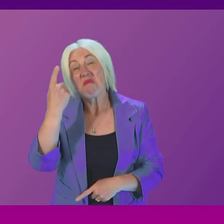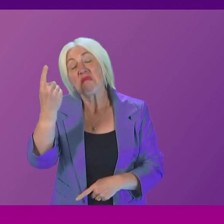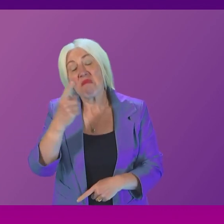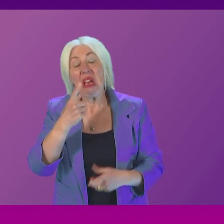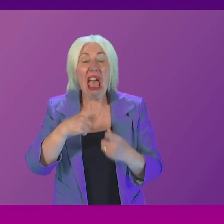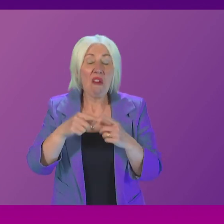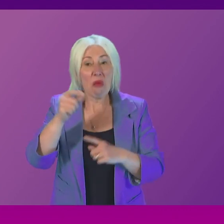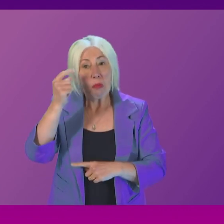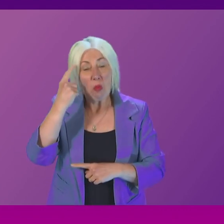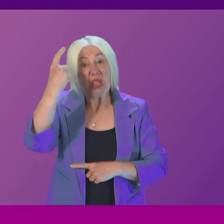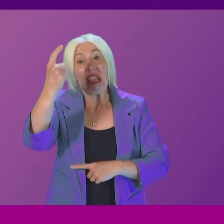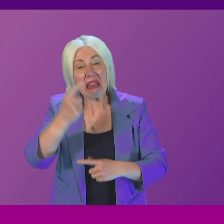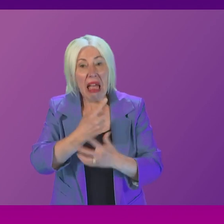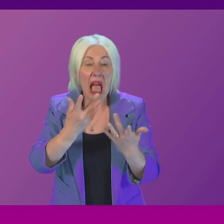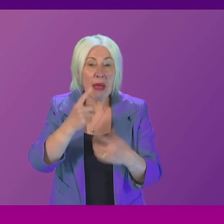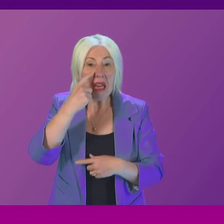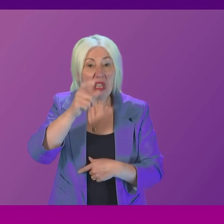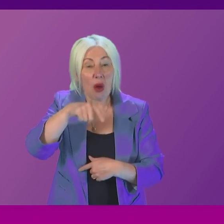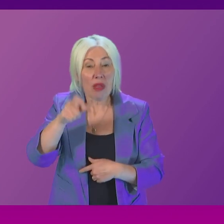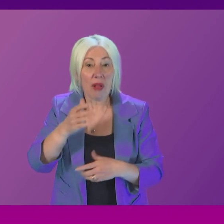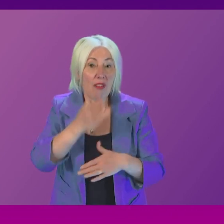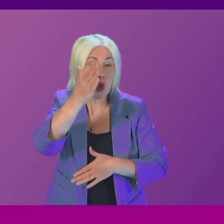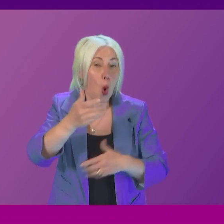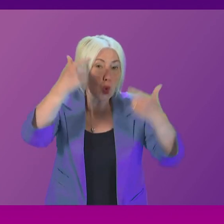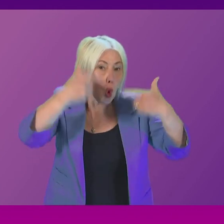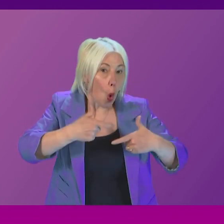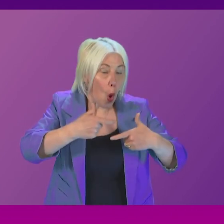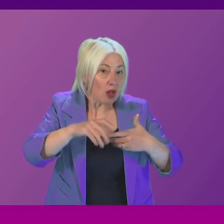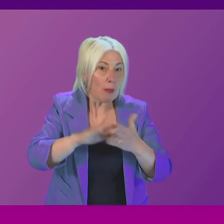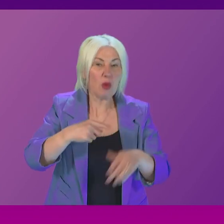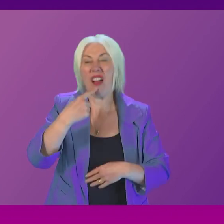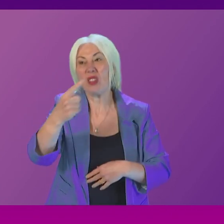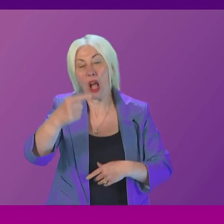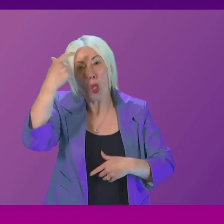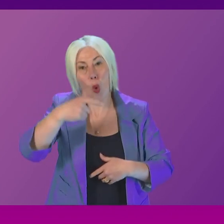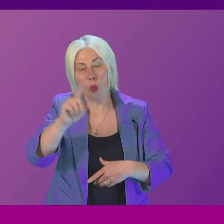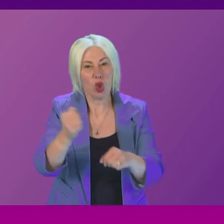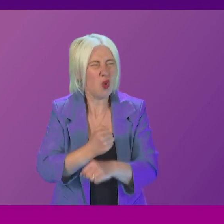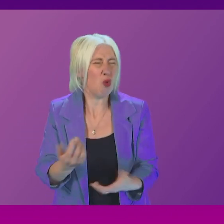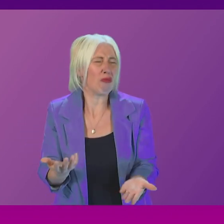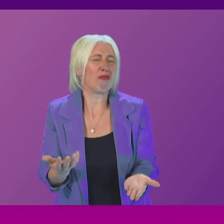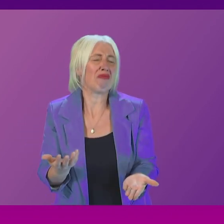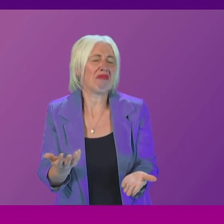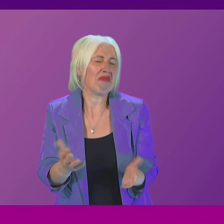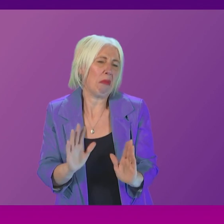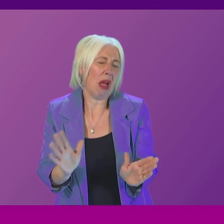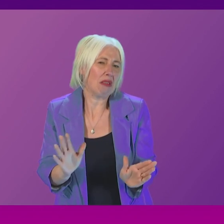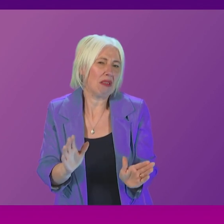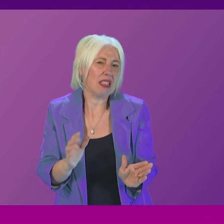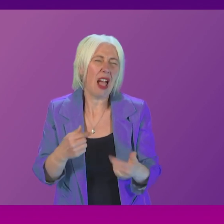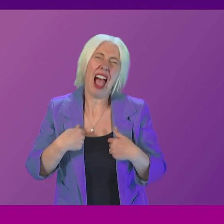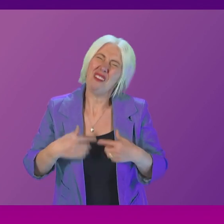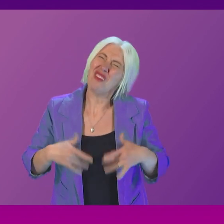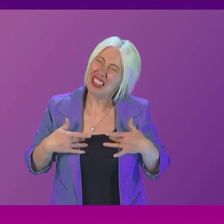we predict how many young people might end up in the court system, that's telling the courts what to do. But I think our feeling